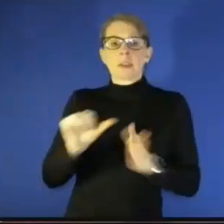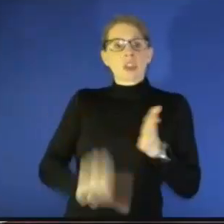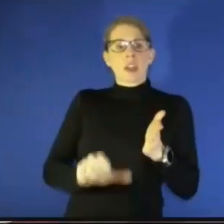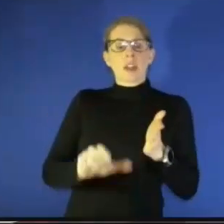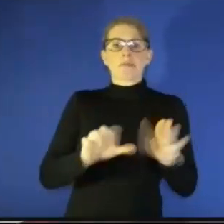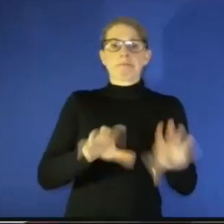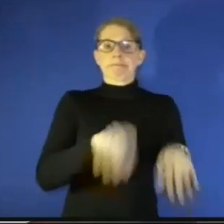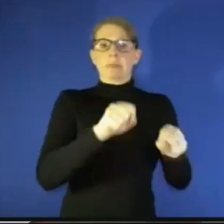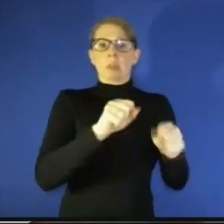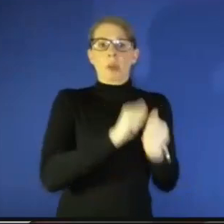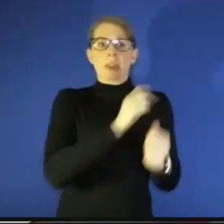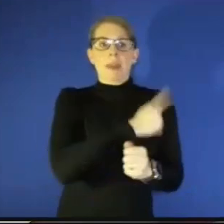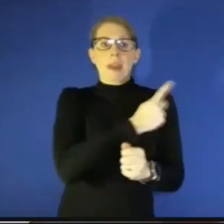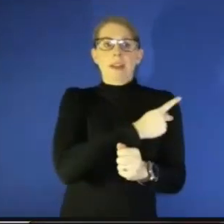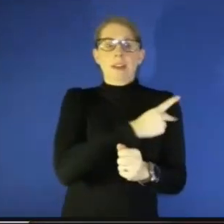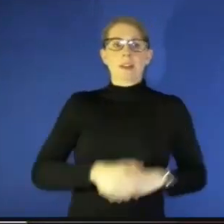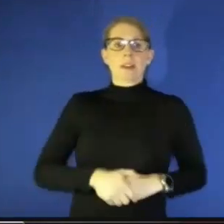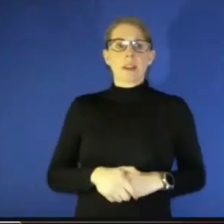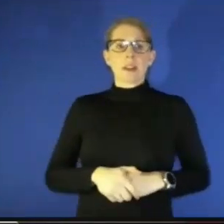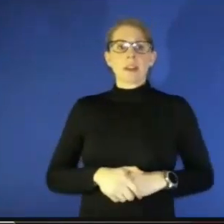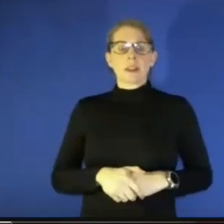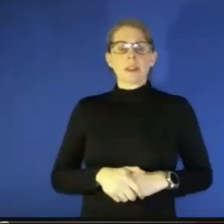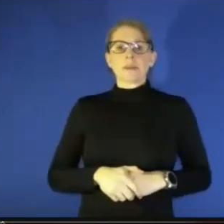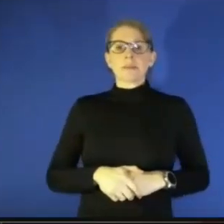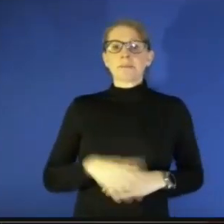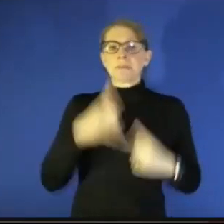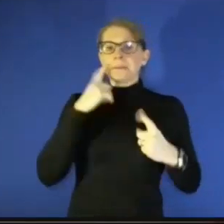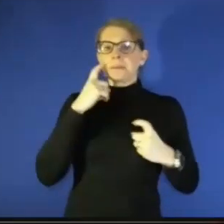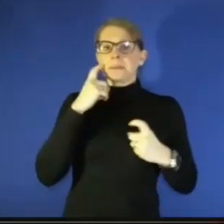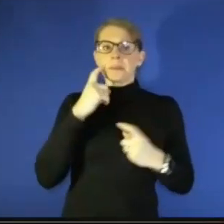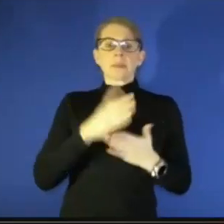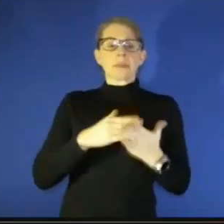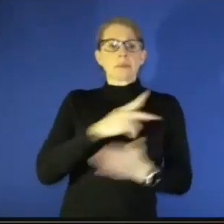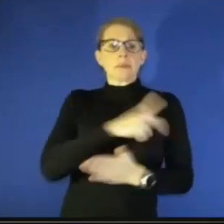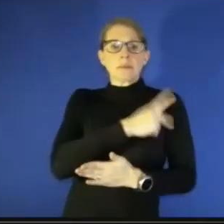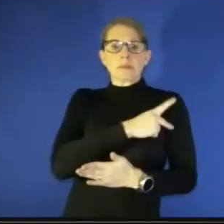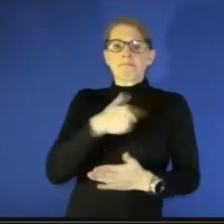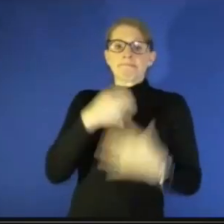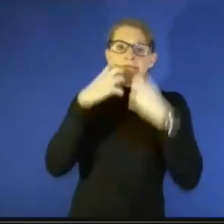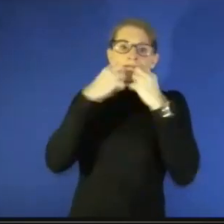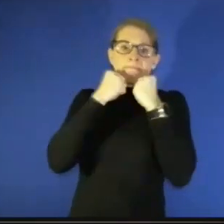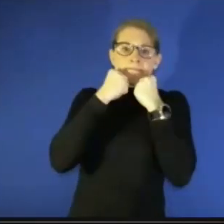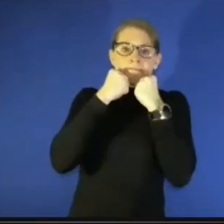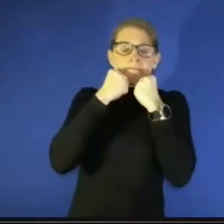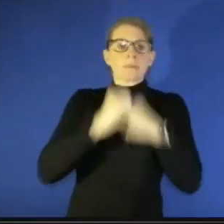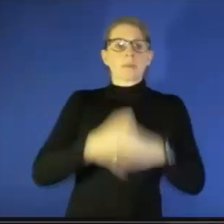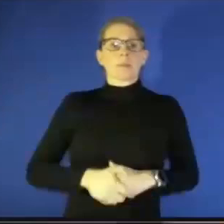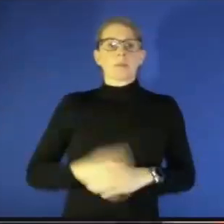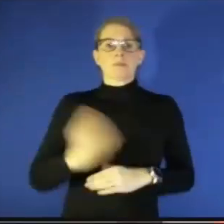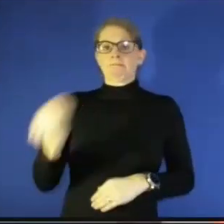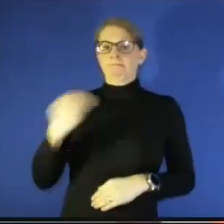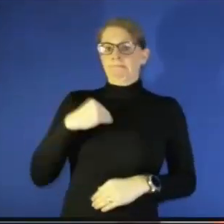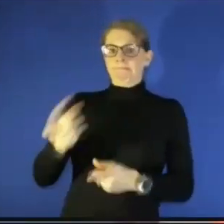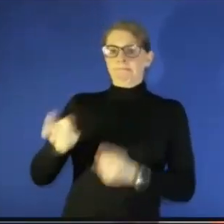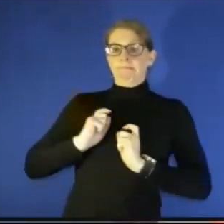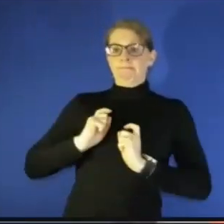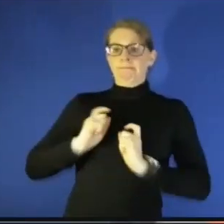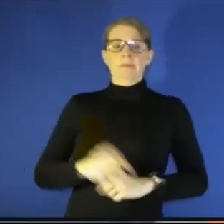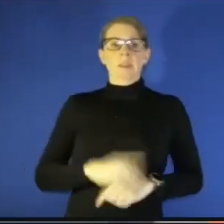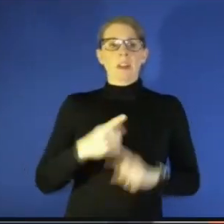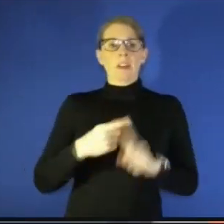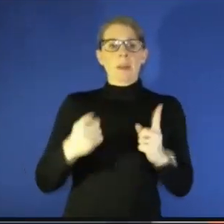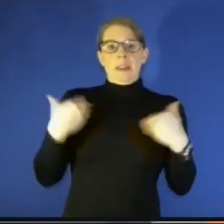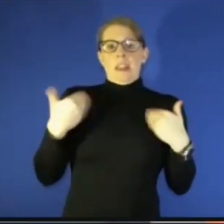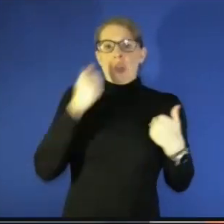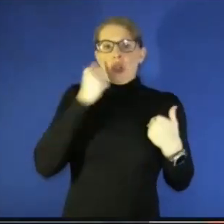I sent pictures of it to everybody that I care about. He received this special gift from a young girl who